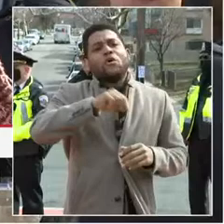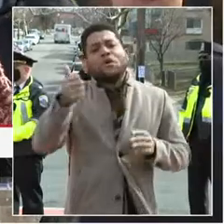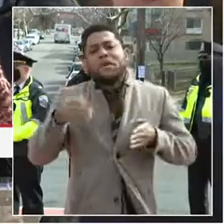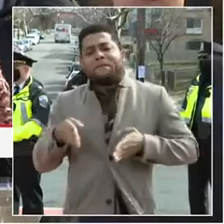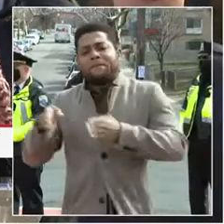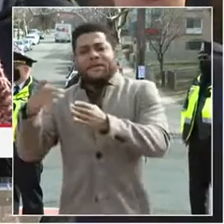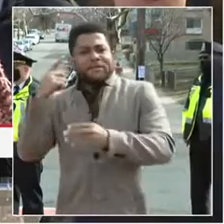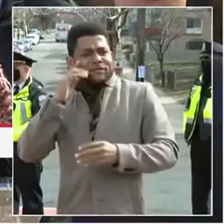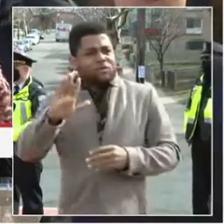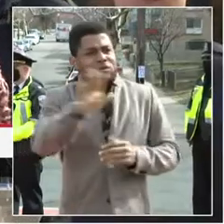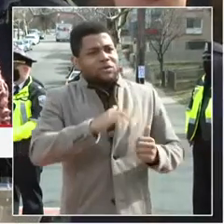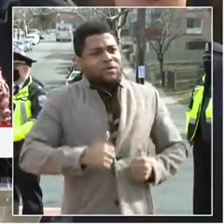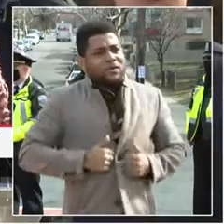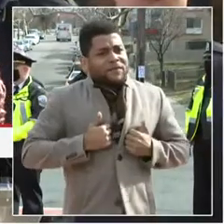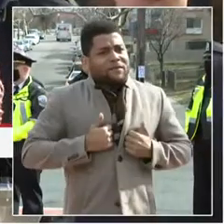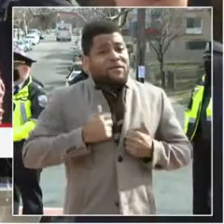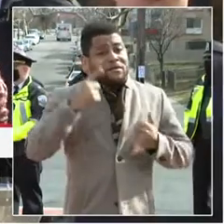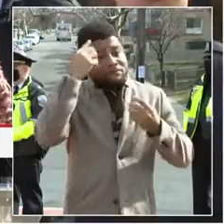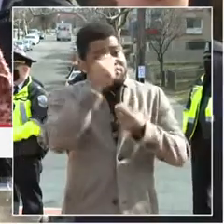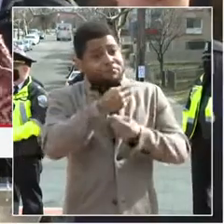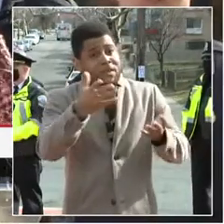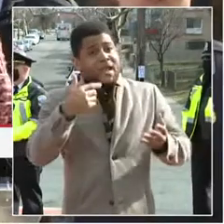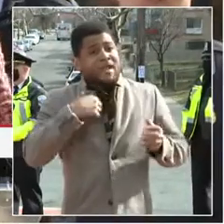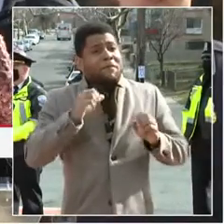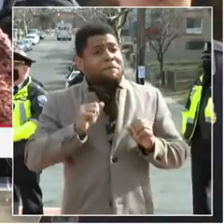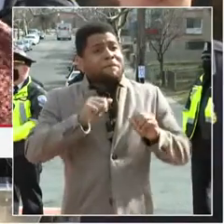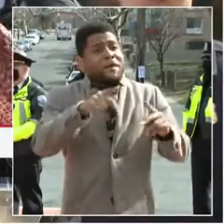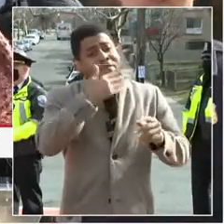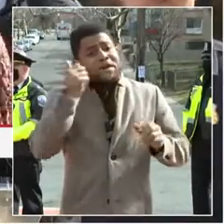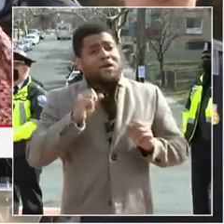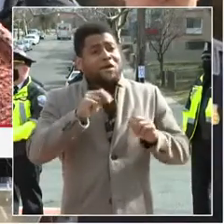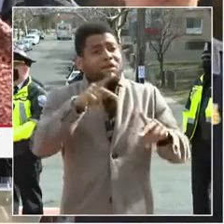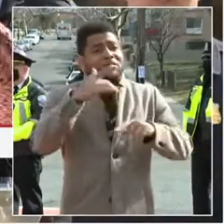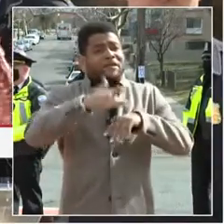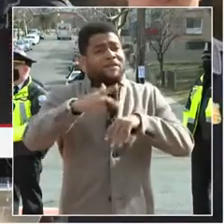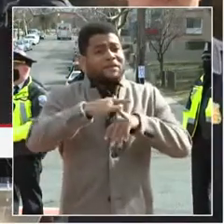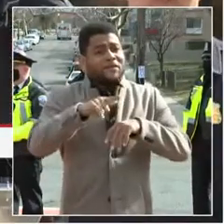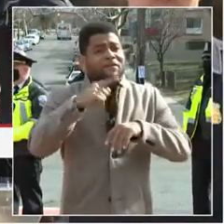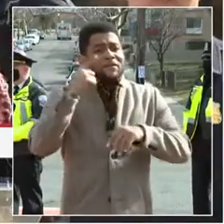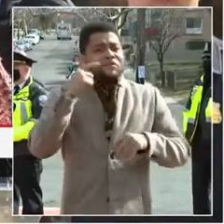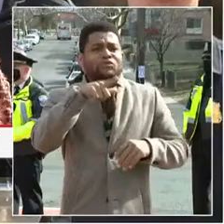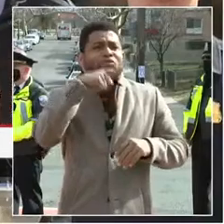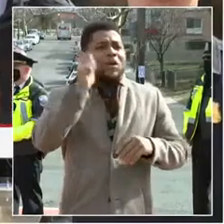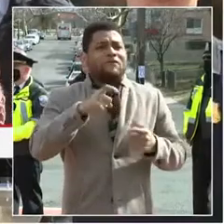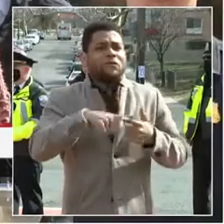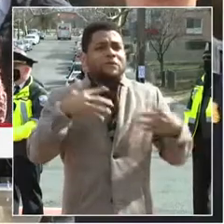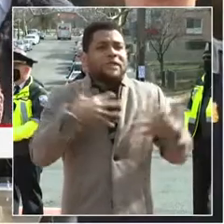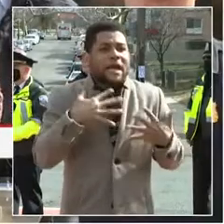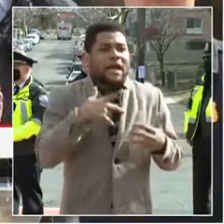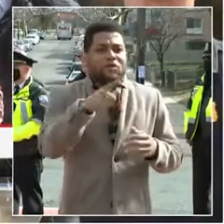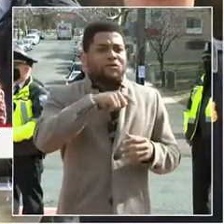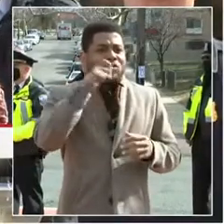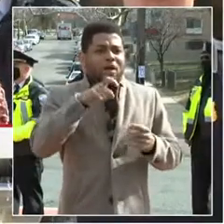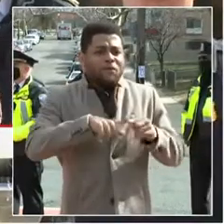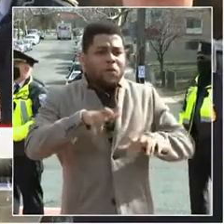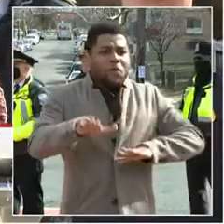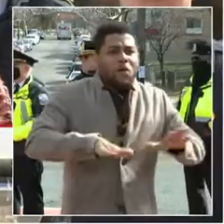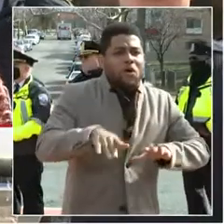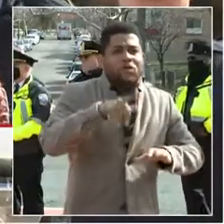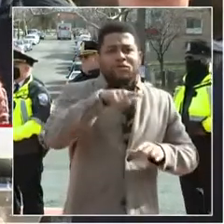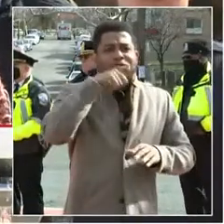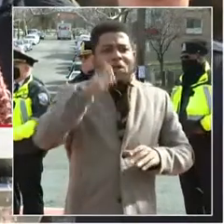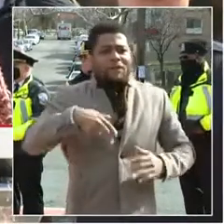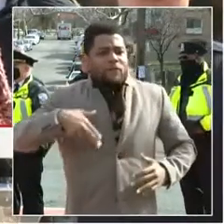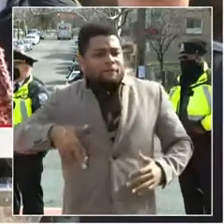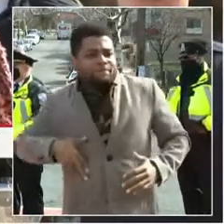have better opportunities available. You don't have to be scared walking the streets. You don't have to continue to make poor choices